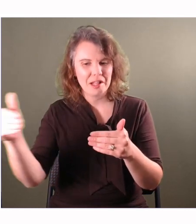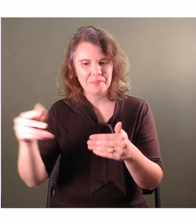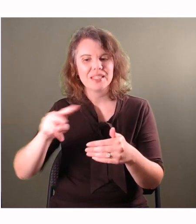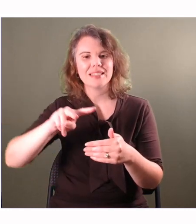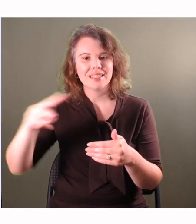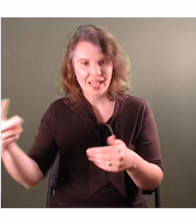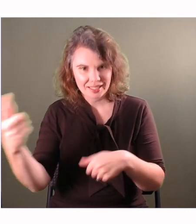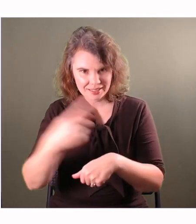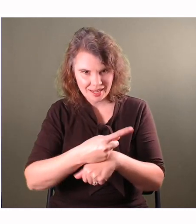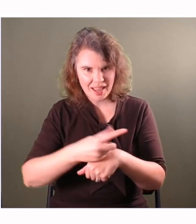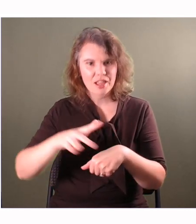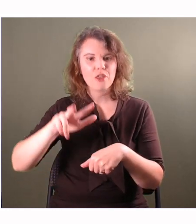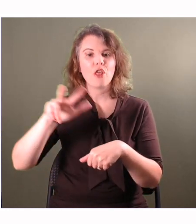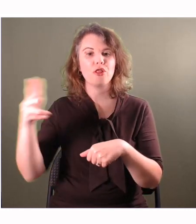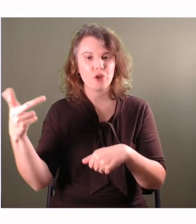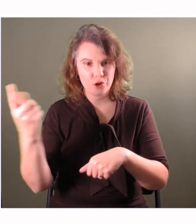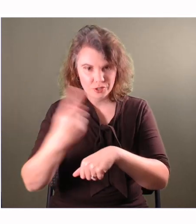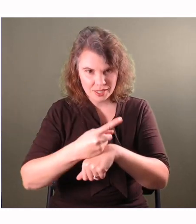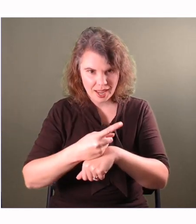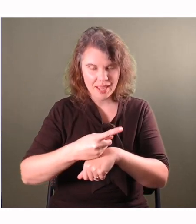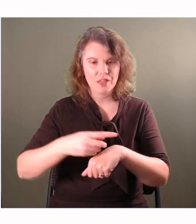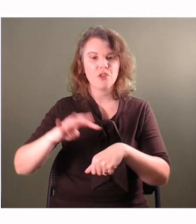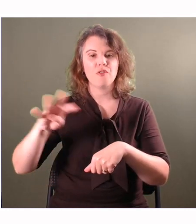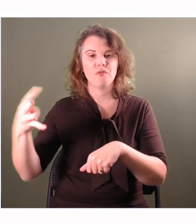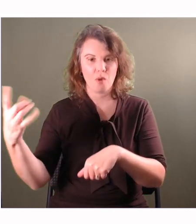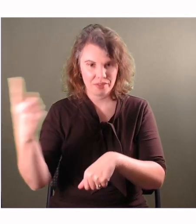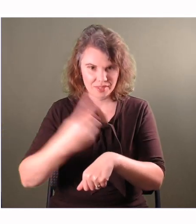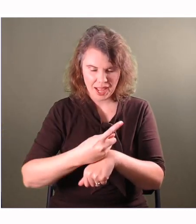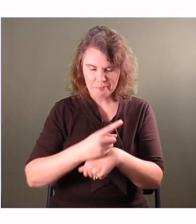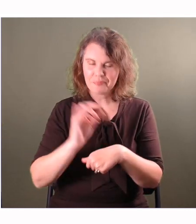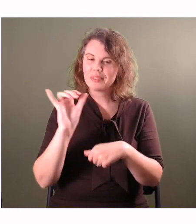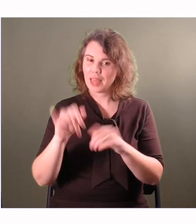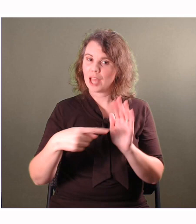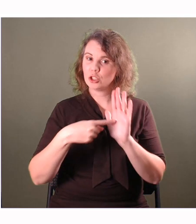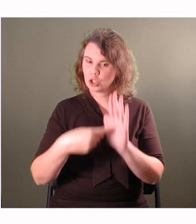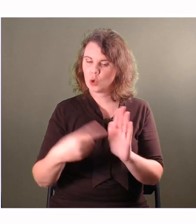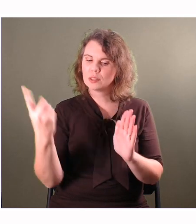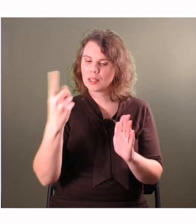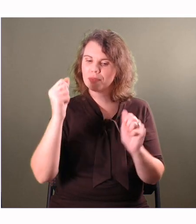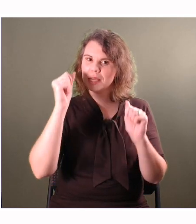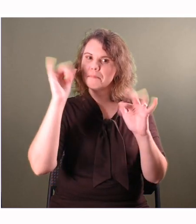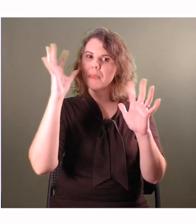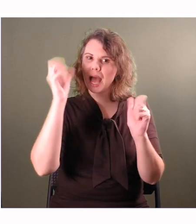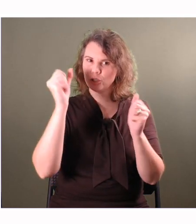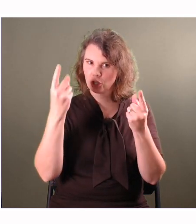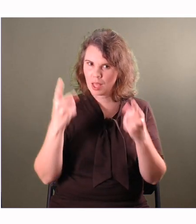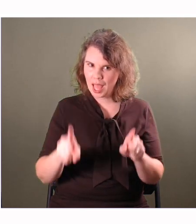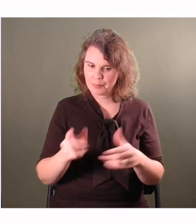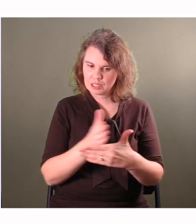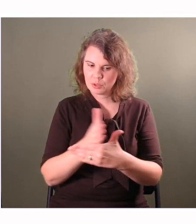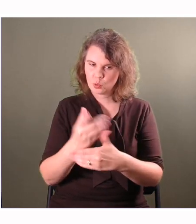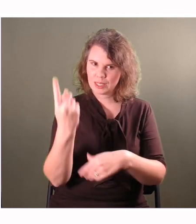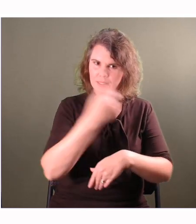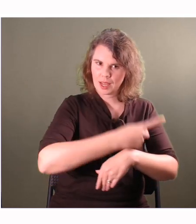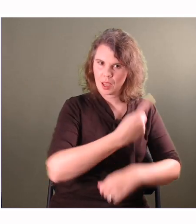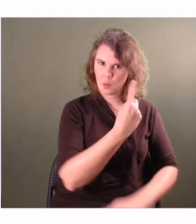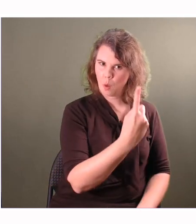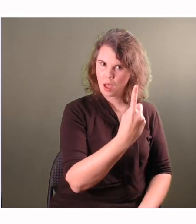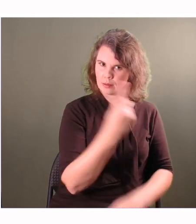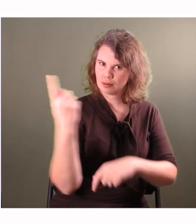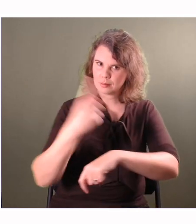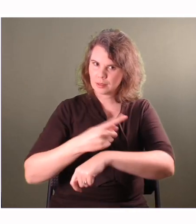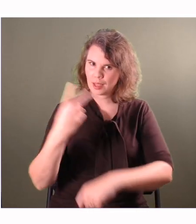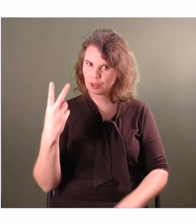2, day 3, and day 4. That suggests that something magical happens between day 1 and day